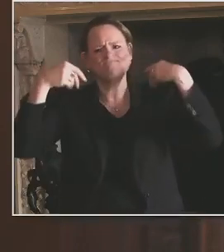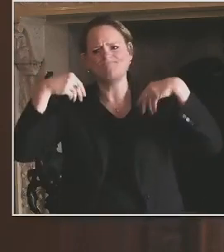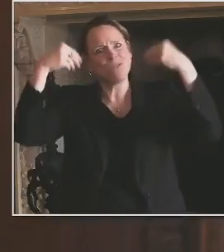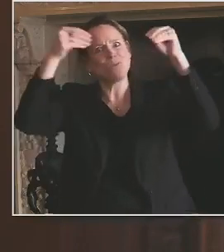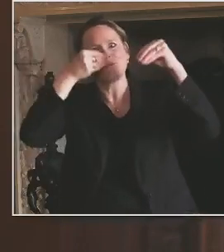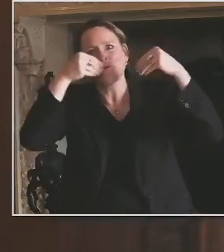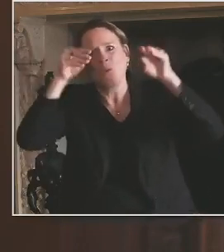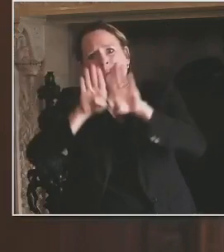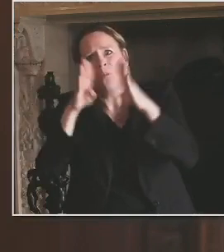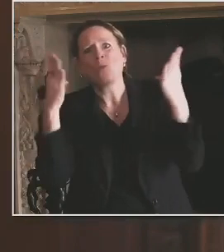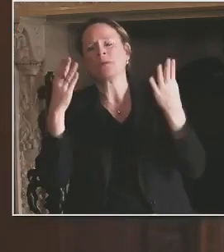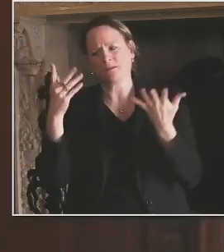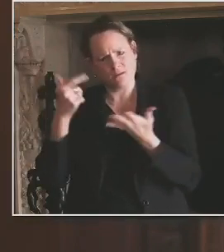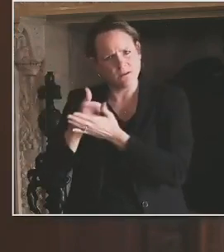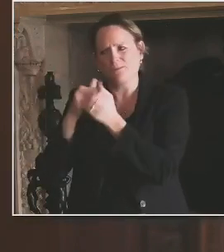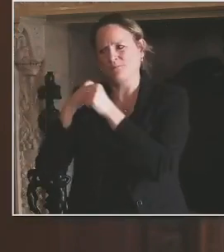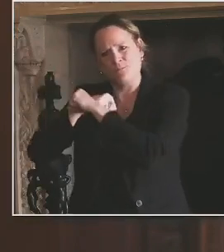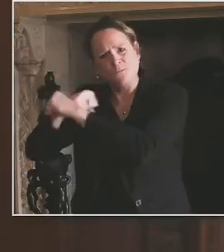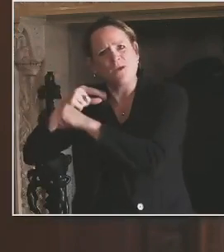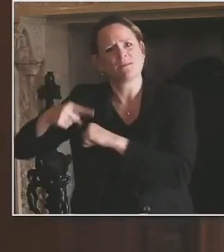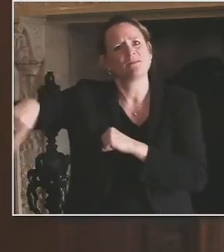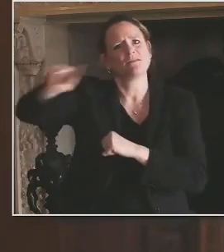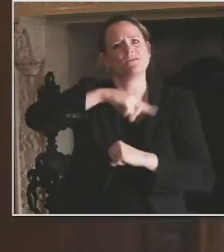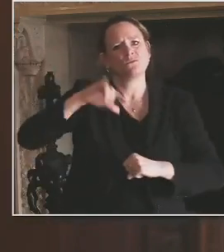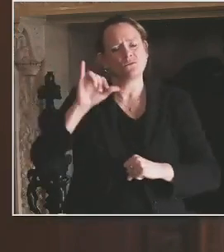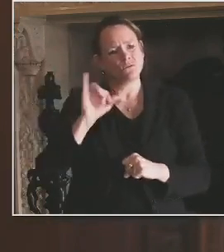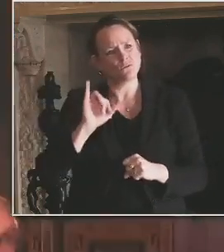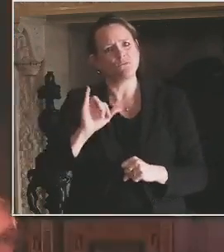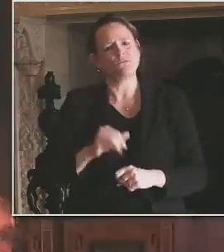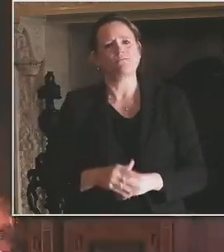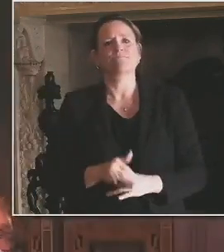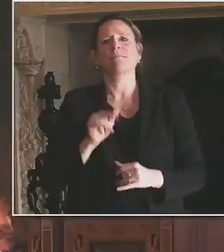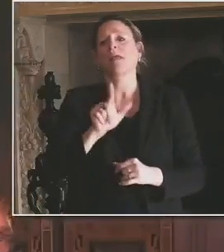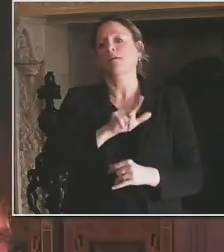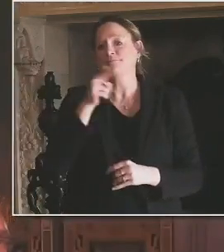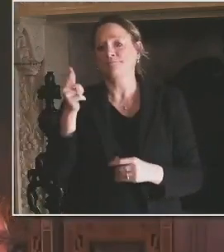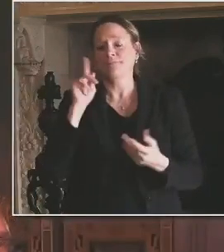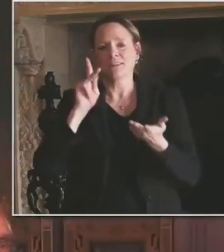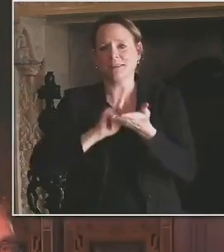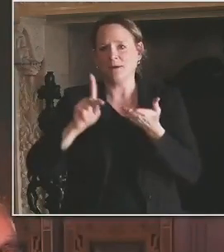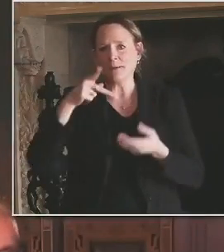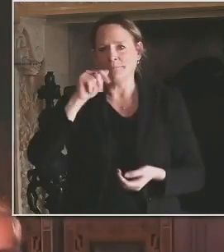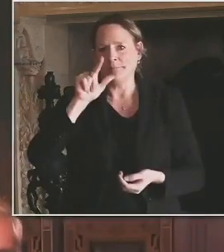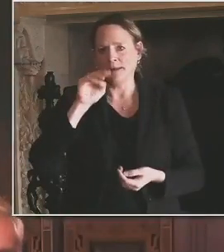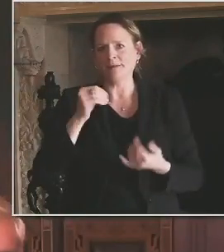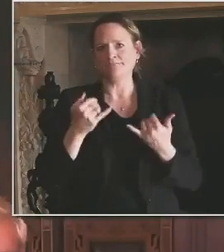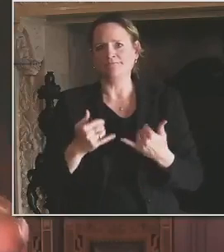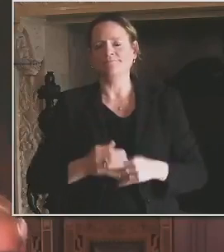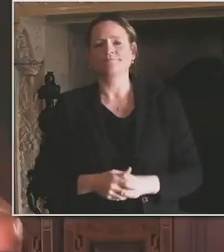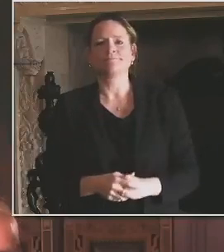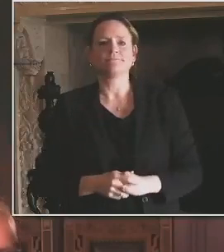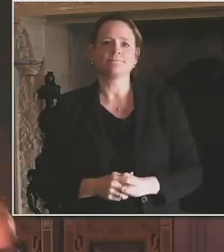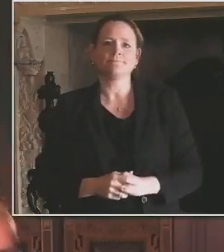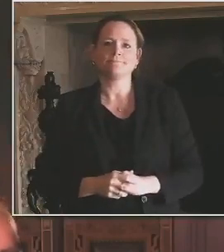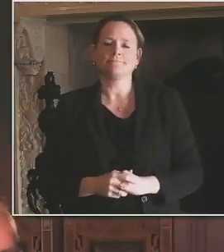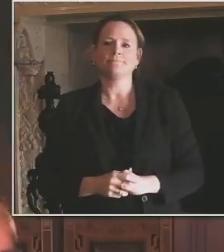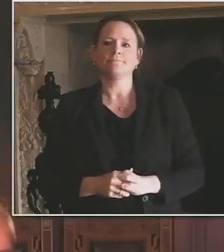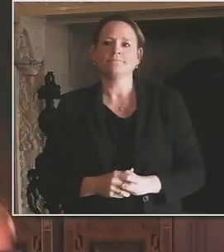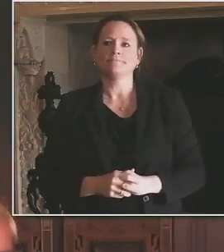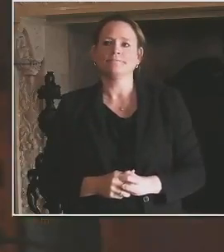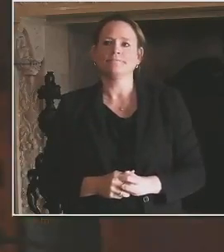Secretary-designee Andrea Palm for her COVID-19 update. Secretary-designee, it's all yours. Thanks,